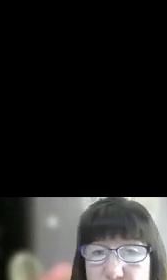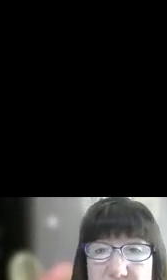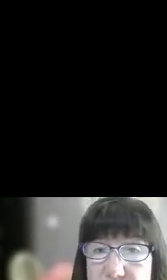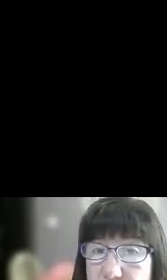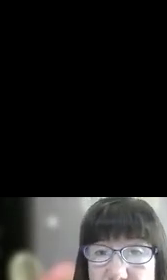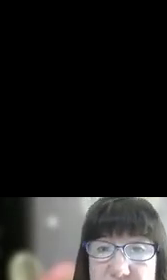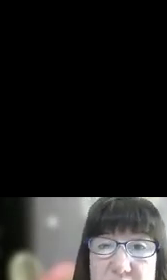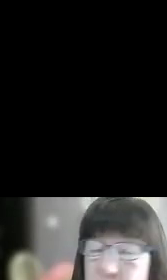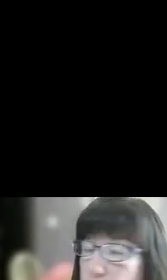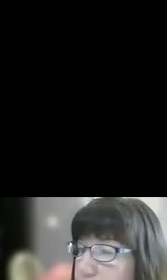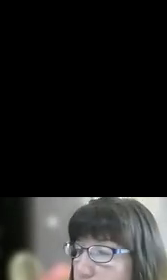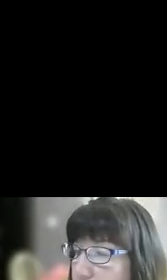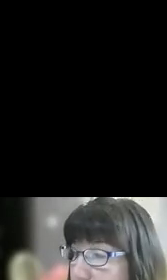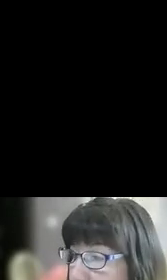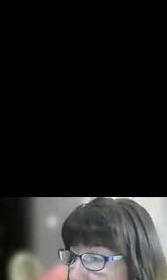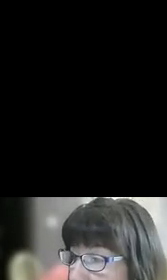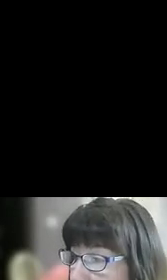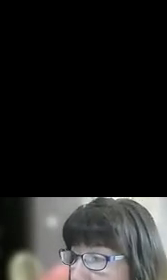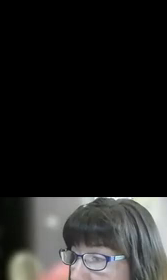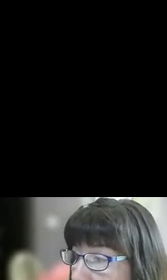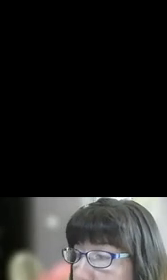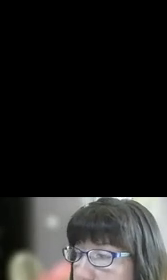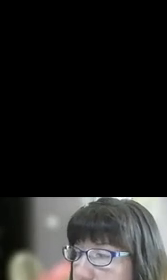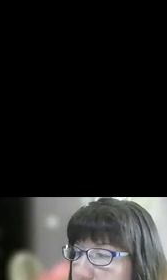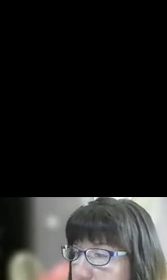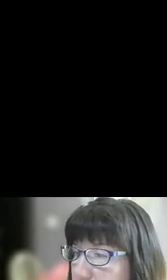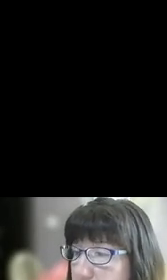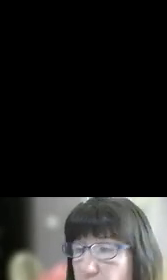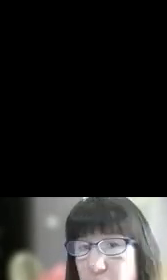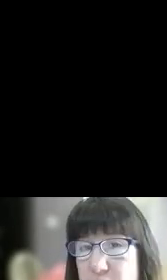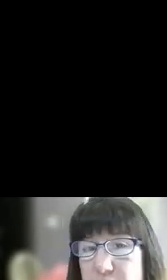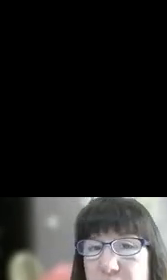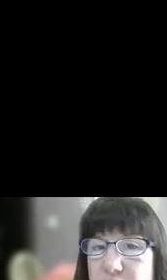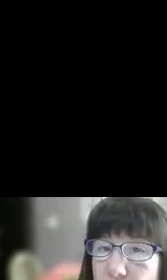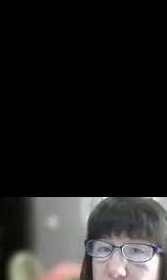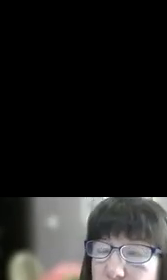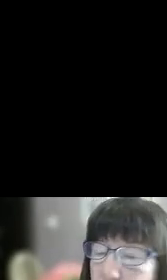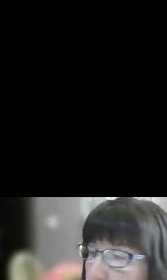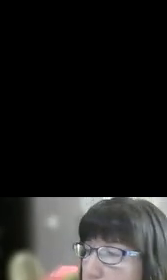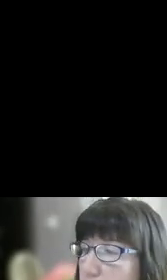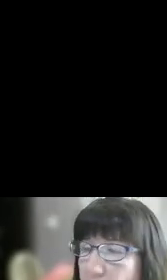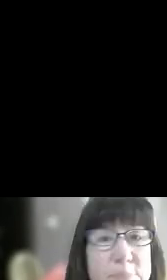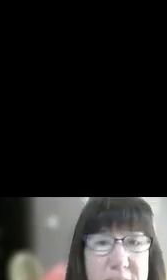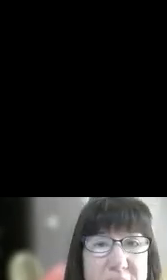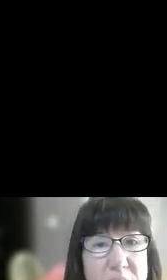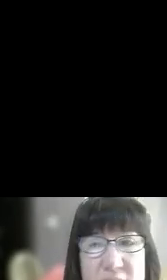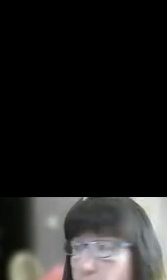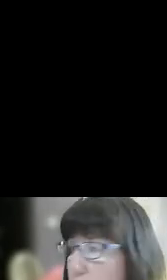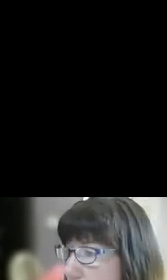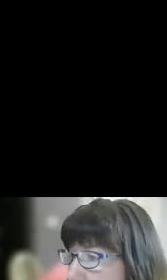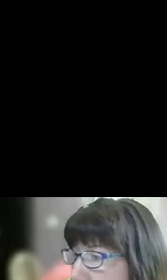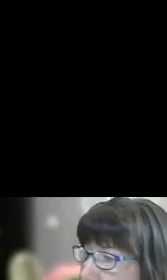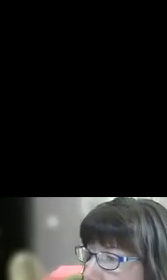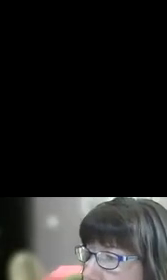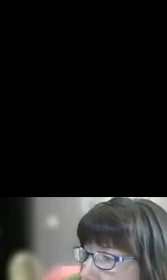Is the transition easy to switch from one faculty to another? Do you need a certain amount of credits to get into arts? Or what happens? How does that